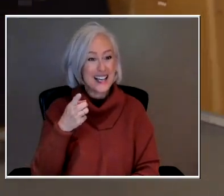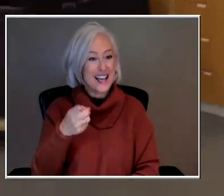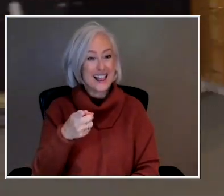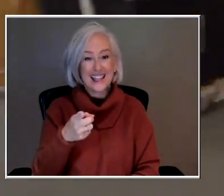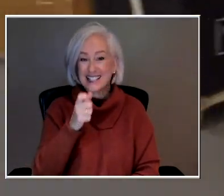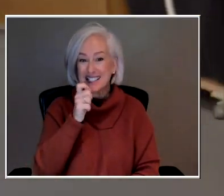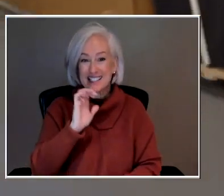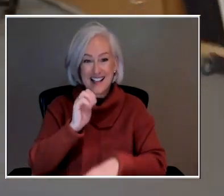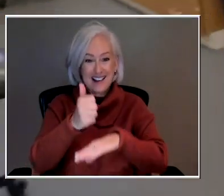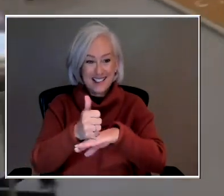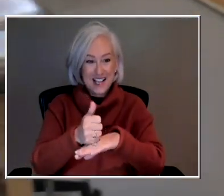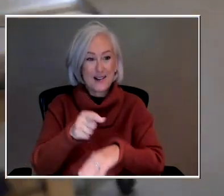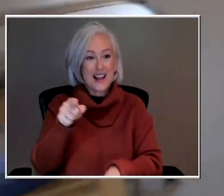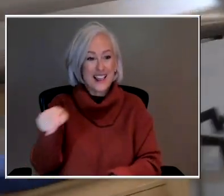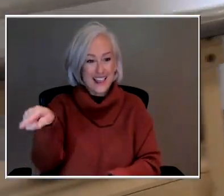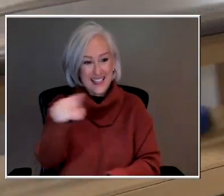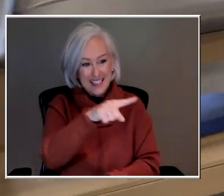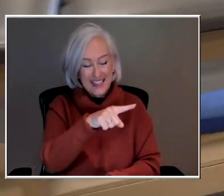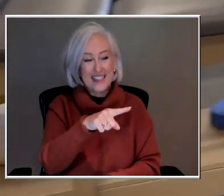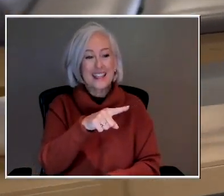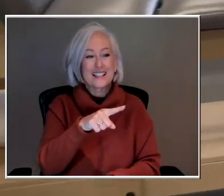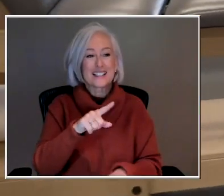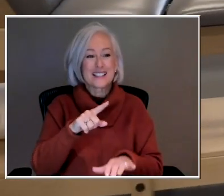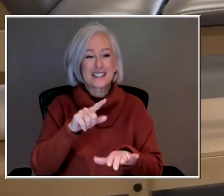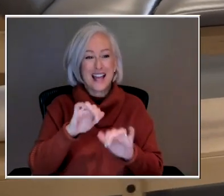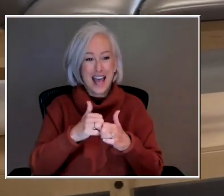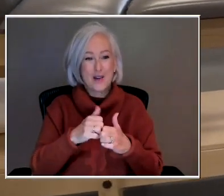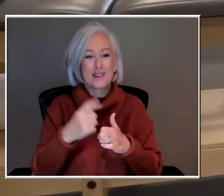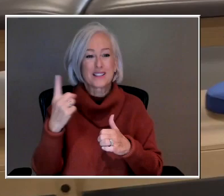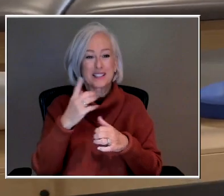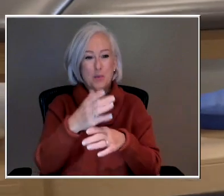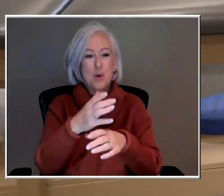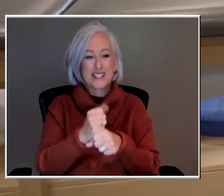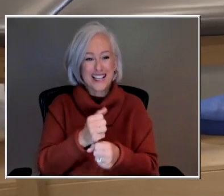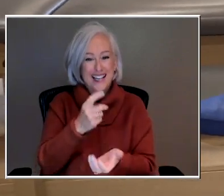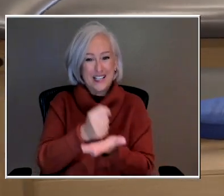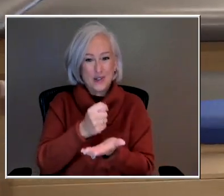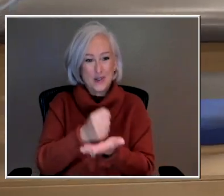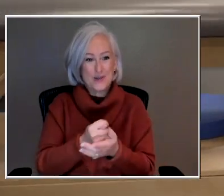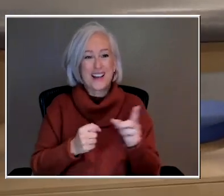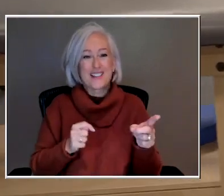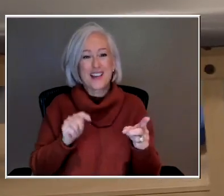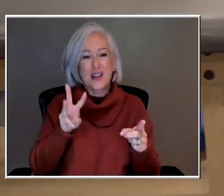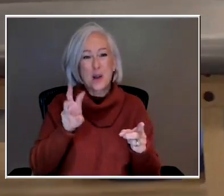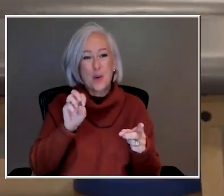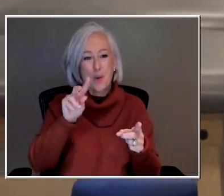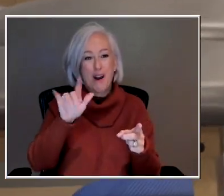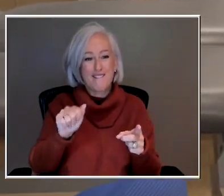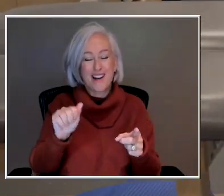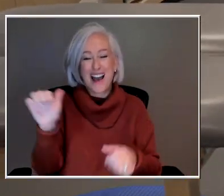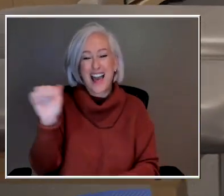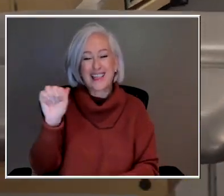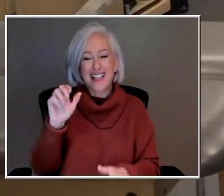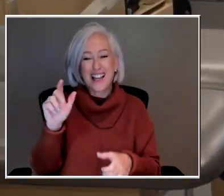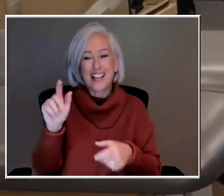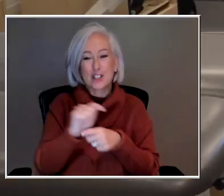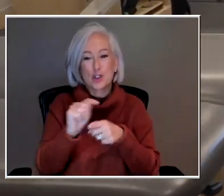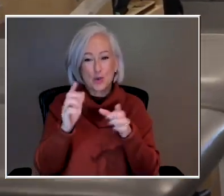is actually someone getting real treatment. This is Wafa, our athletic trainer, and this is somewhere where I spend a lot of